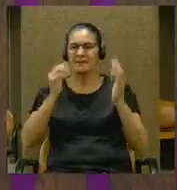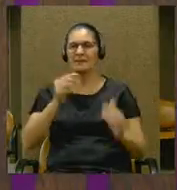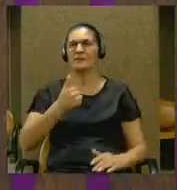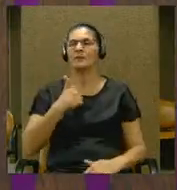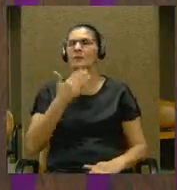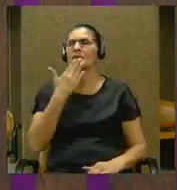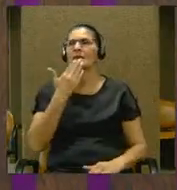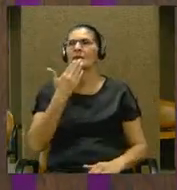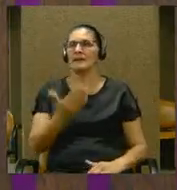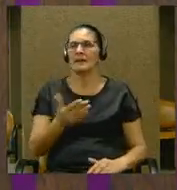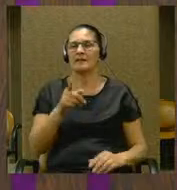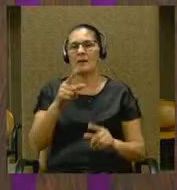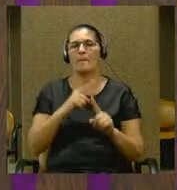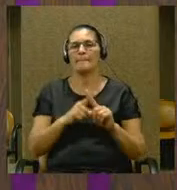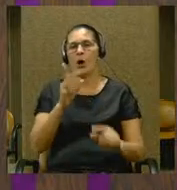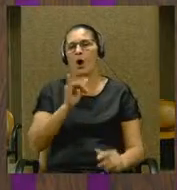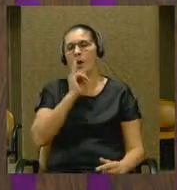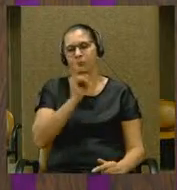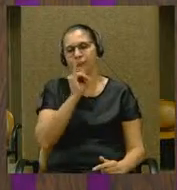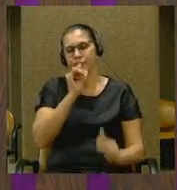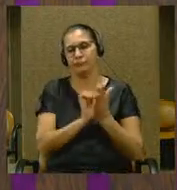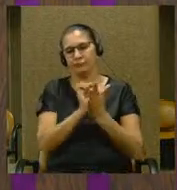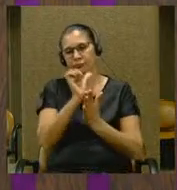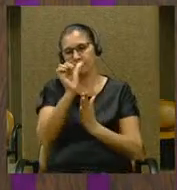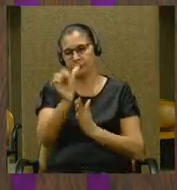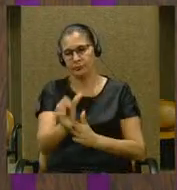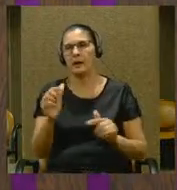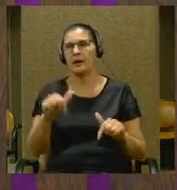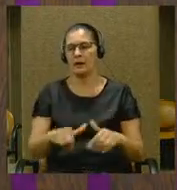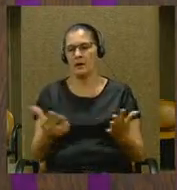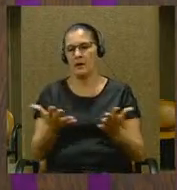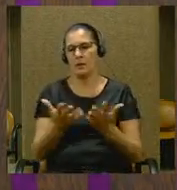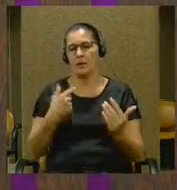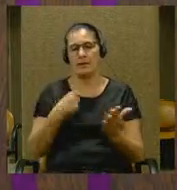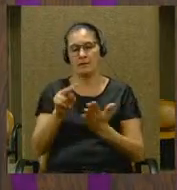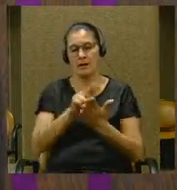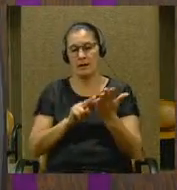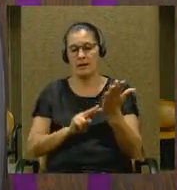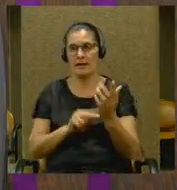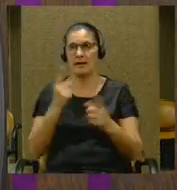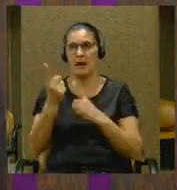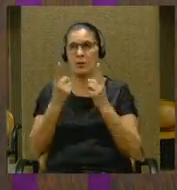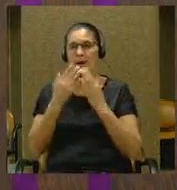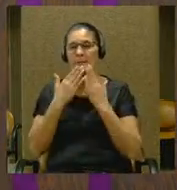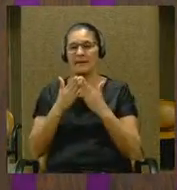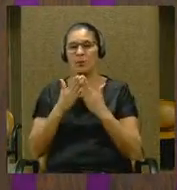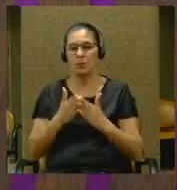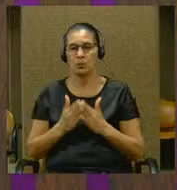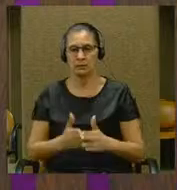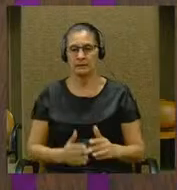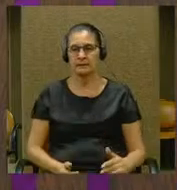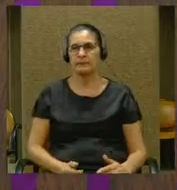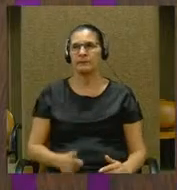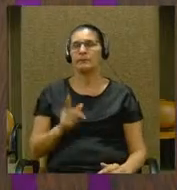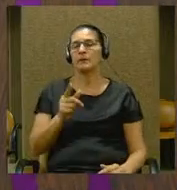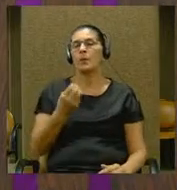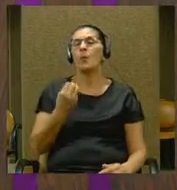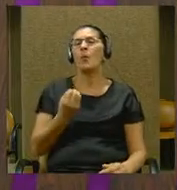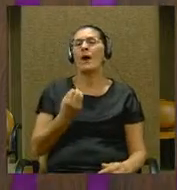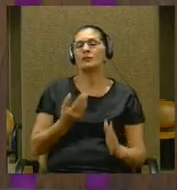Thank you very much, Mr. Kilmer, for your presentation. Now I'm going to read some of the questions we